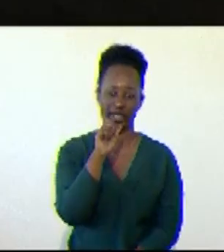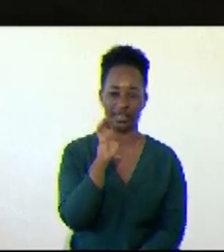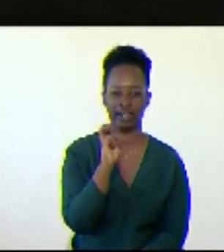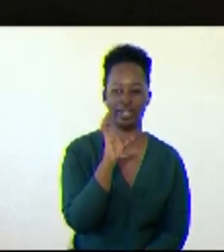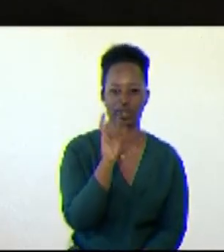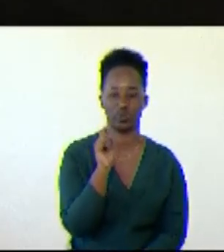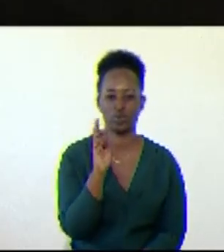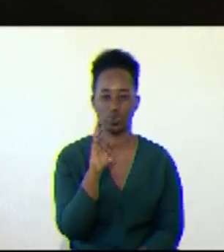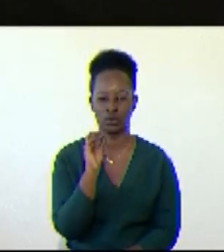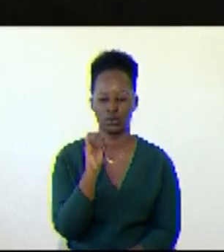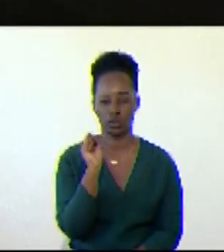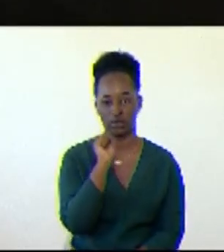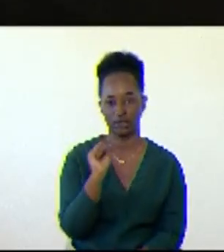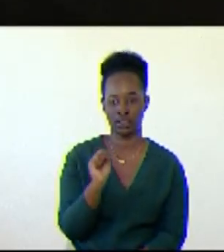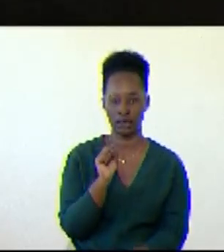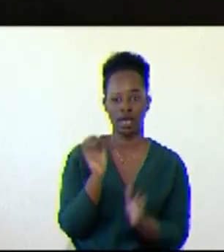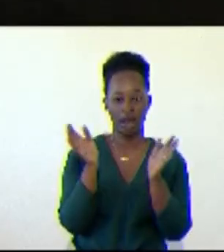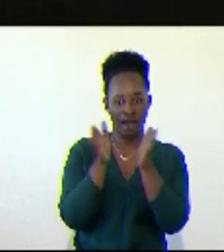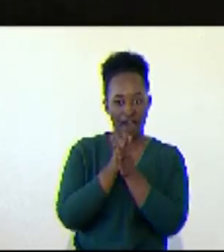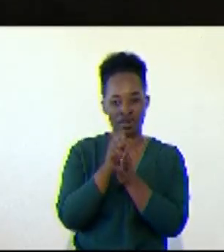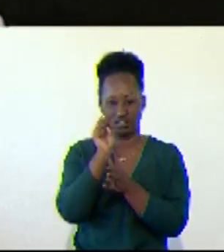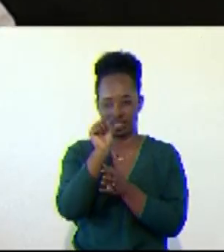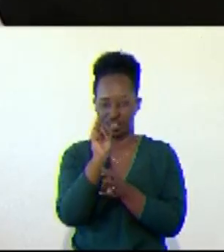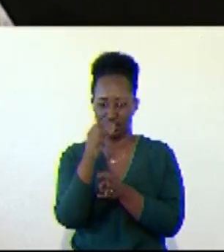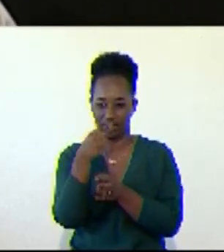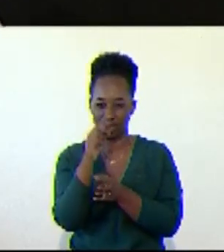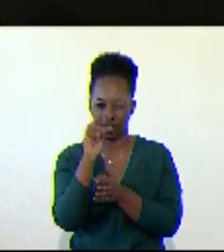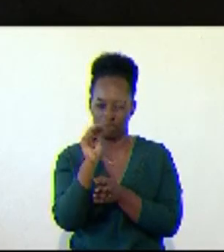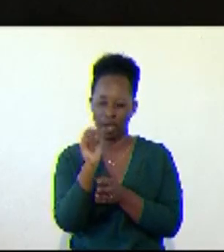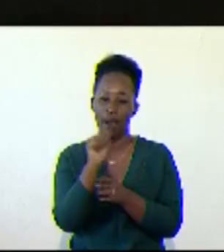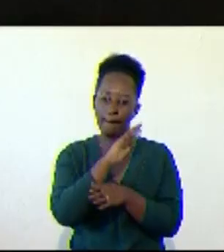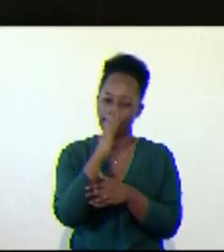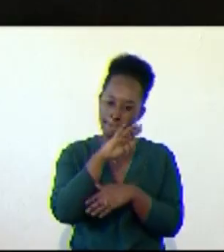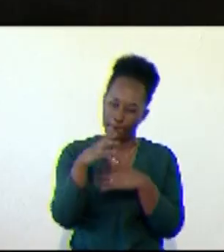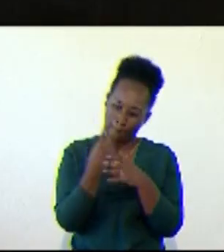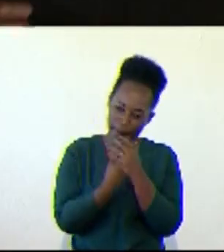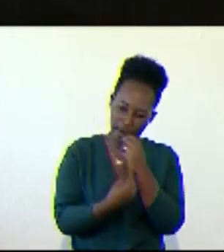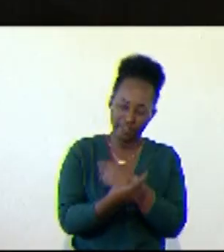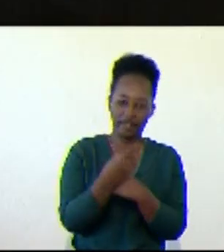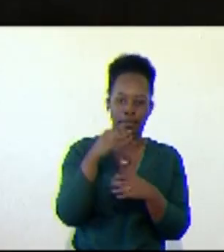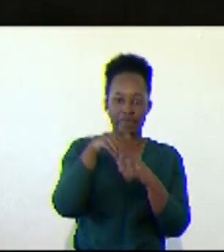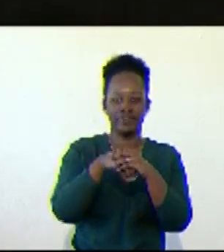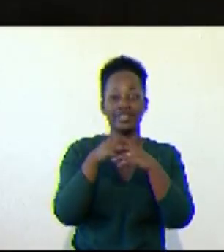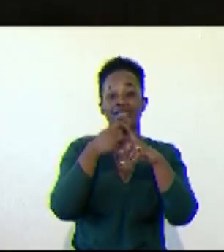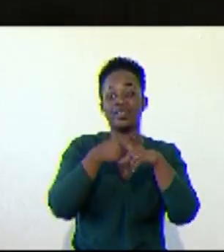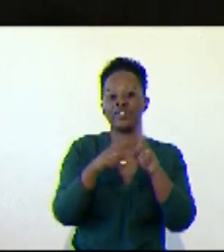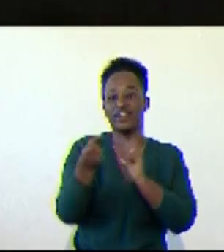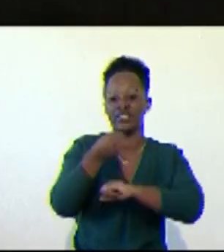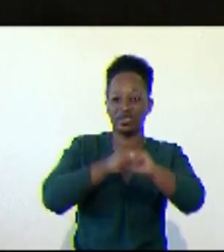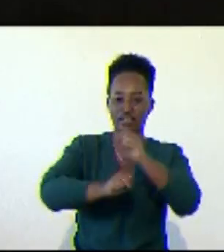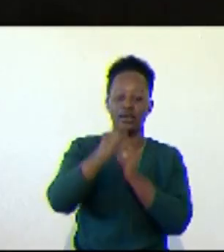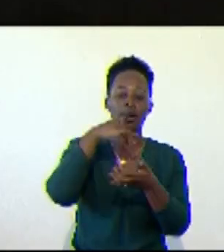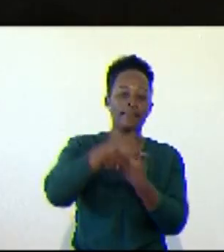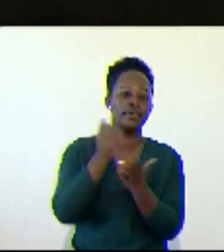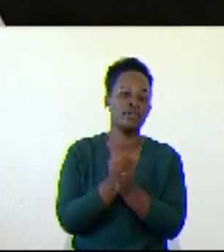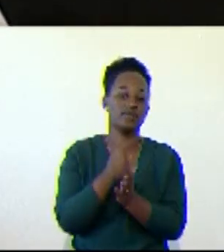both groups, they will undergo the same type of reactions. The reactions are quite different because of